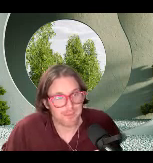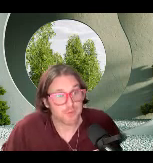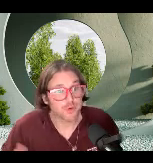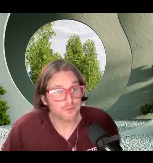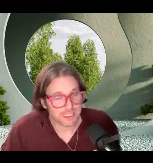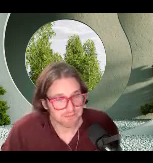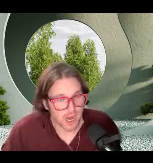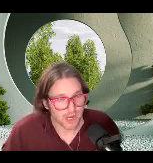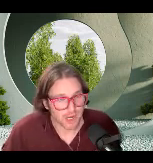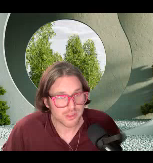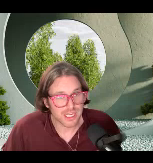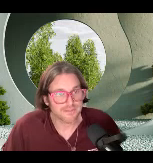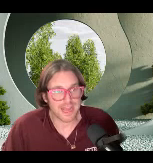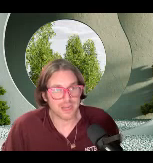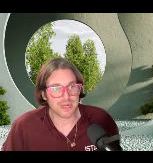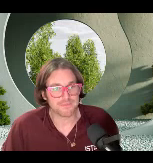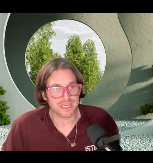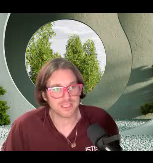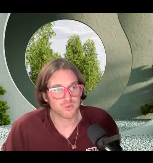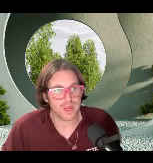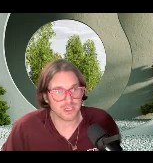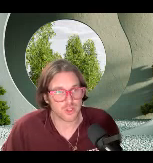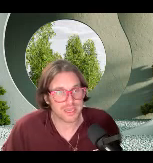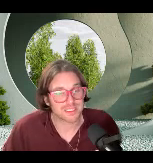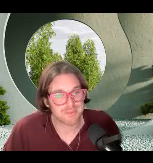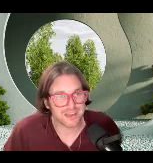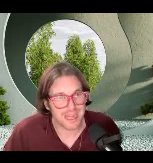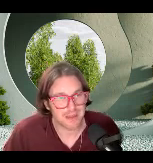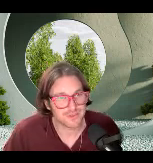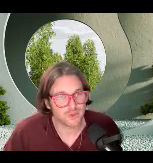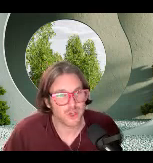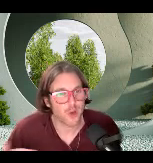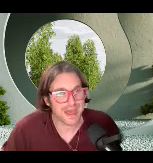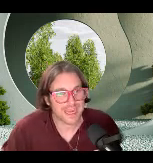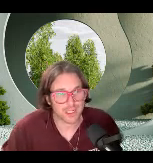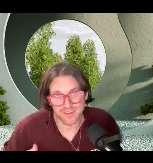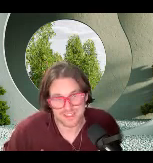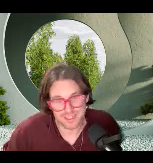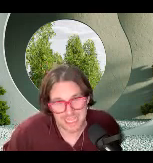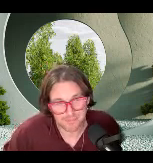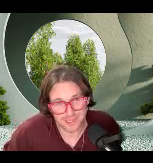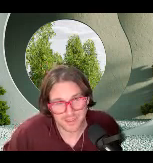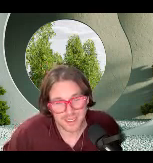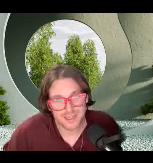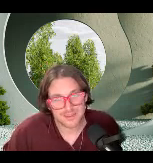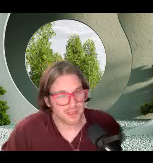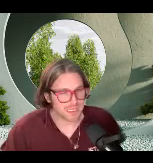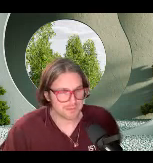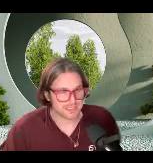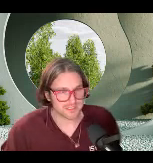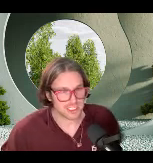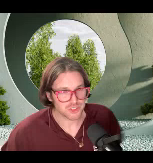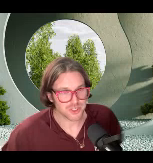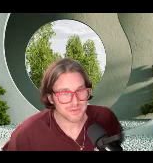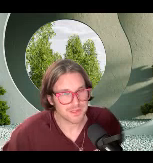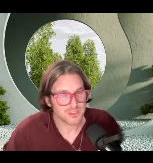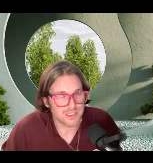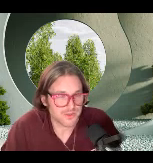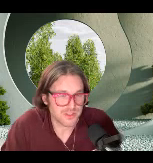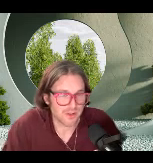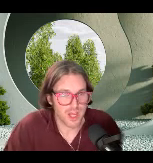say proofread? Are you clarifying what it means when you expect them to go back and revisit a topic? Sometimes